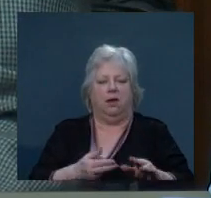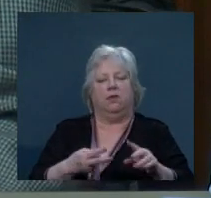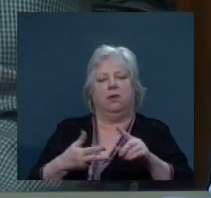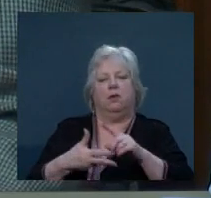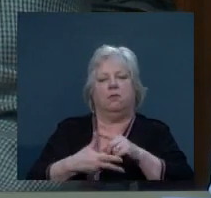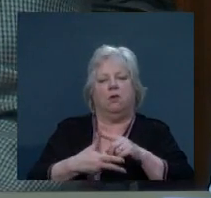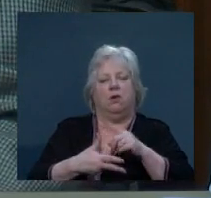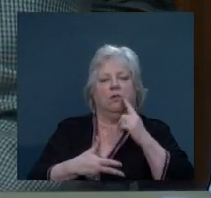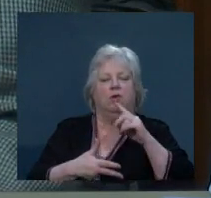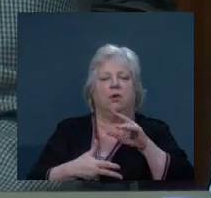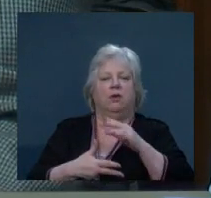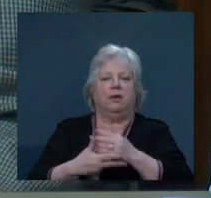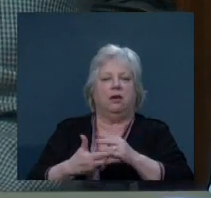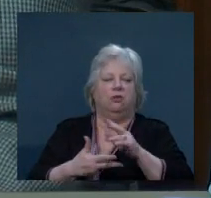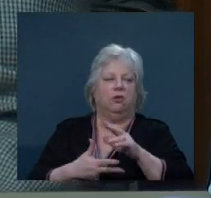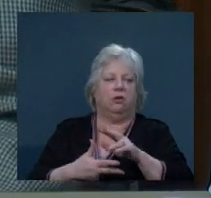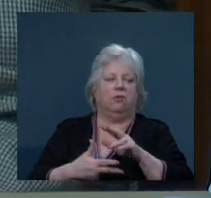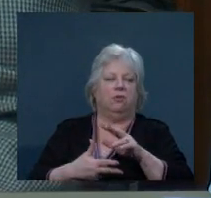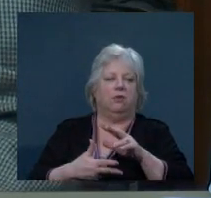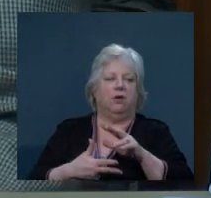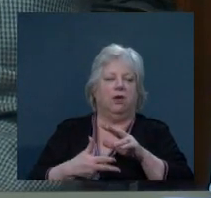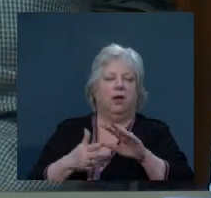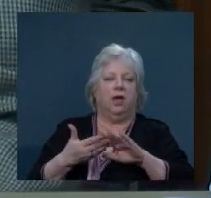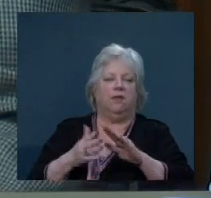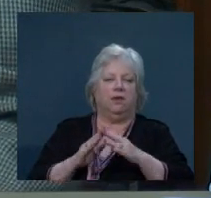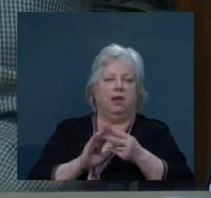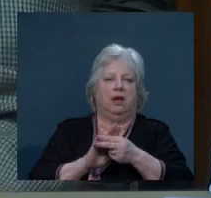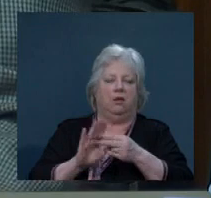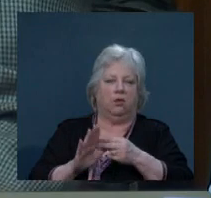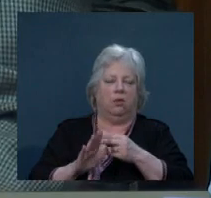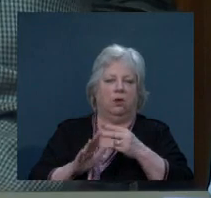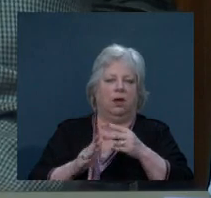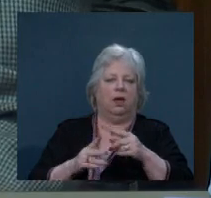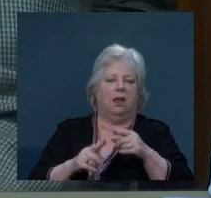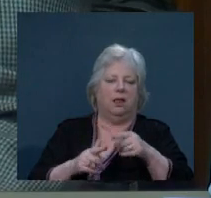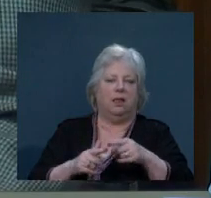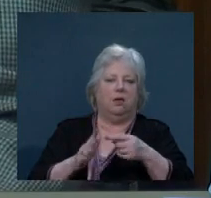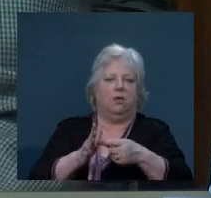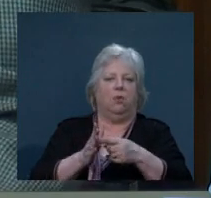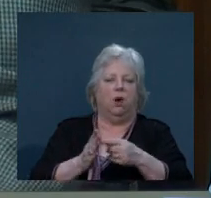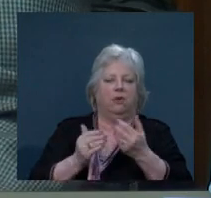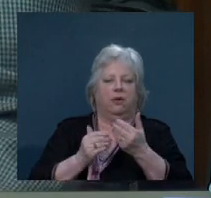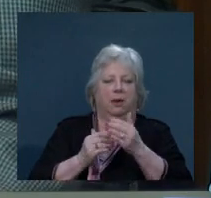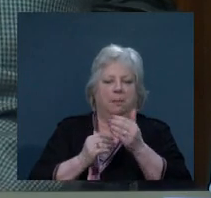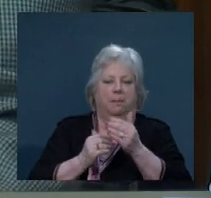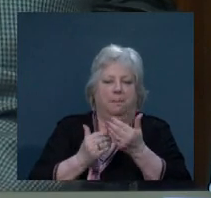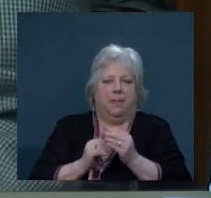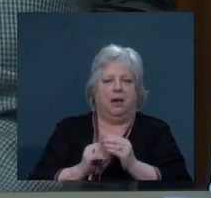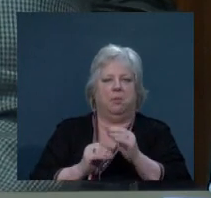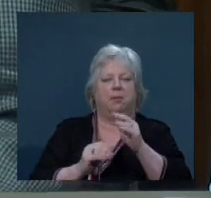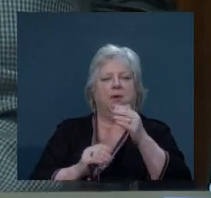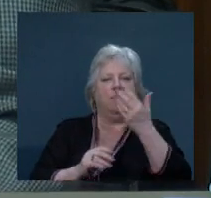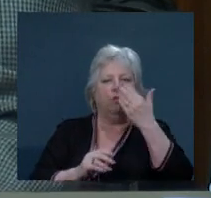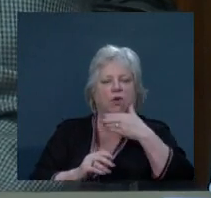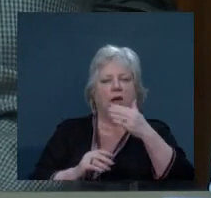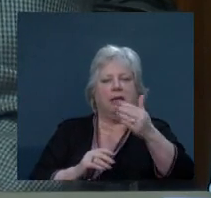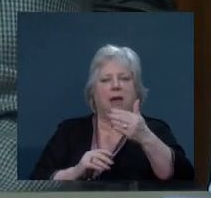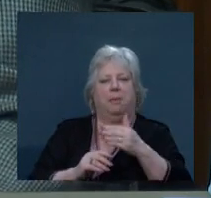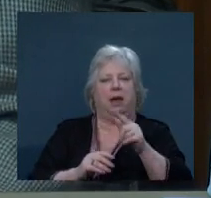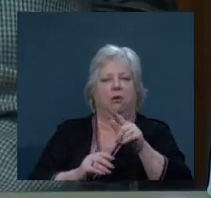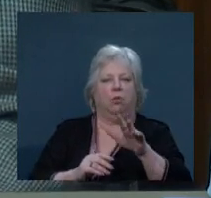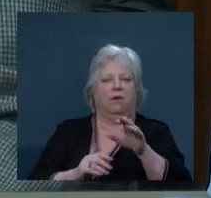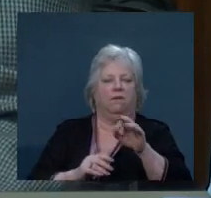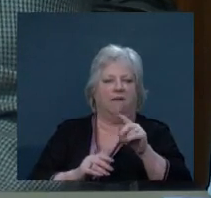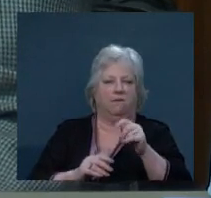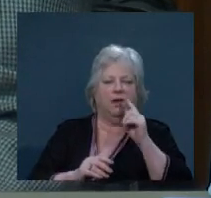variance is from section 36255D1 of the city's zoning ordinance. This section requires a minimum front setback of 25 feet for the principal